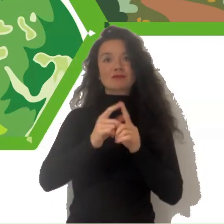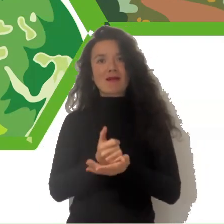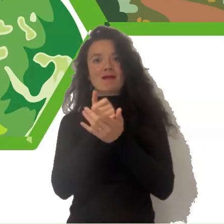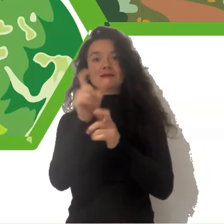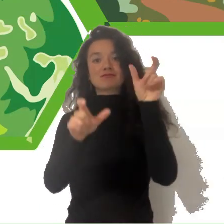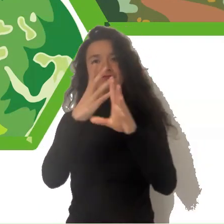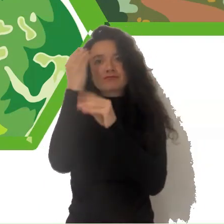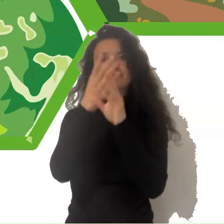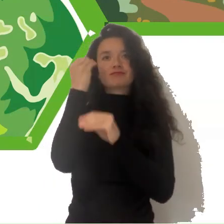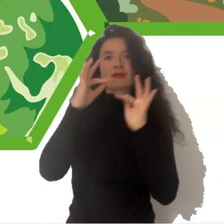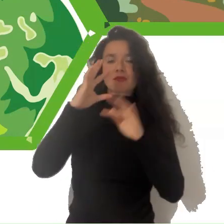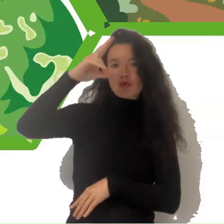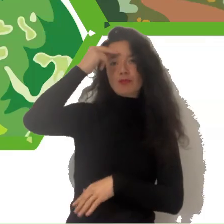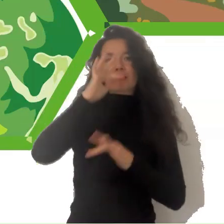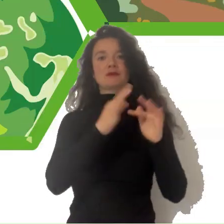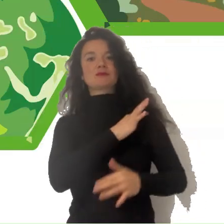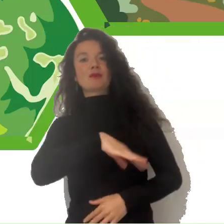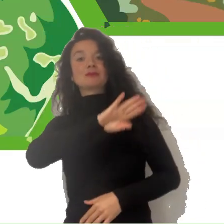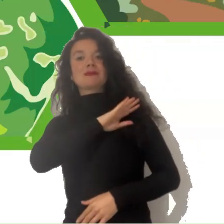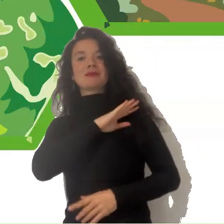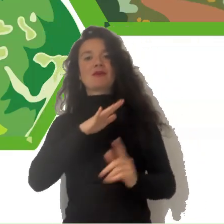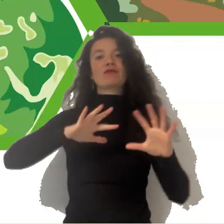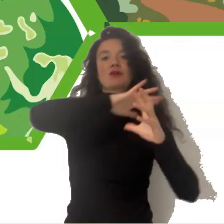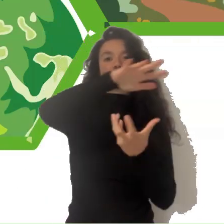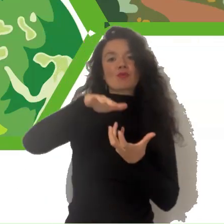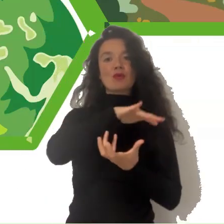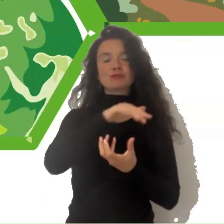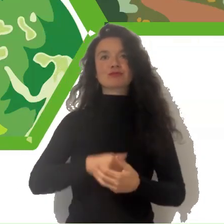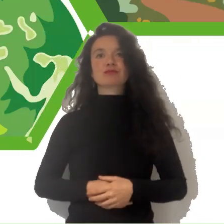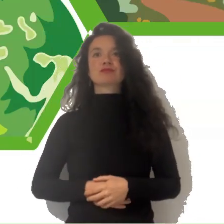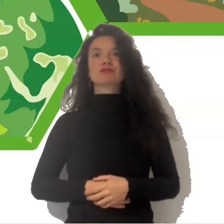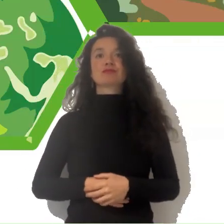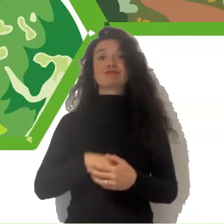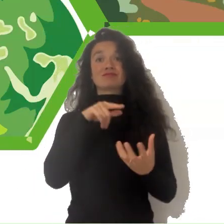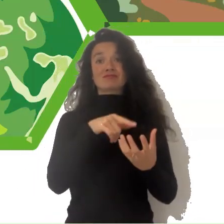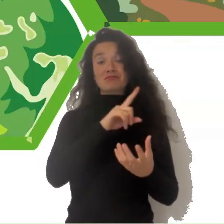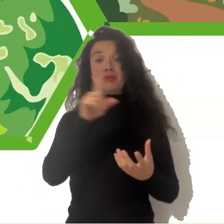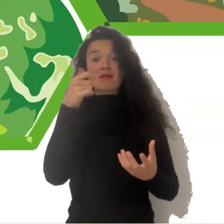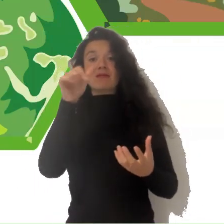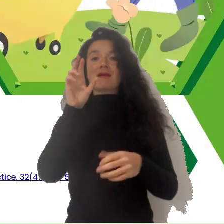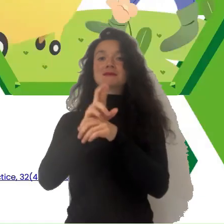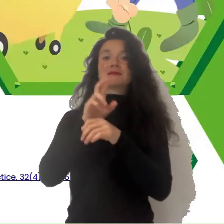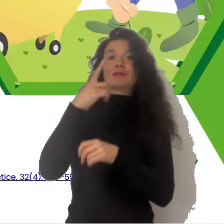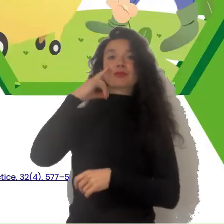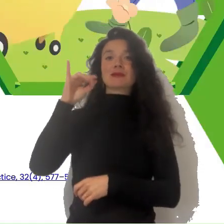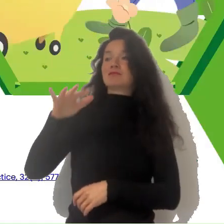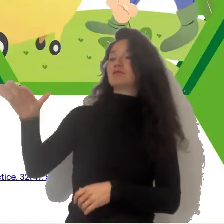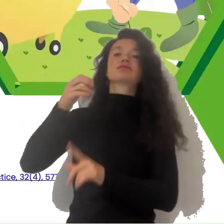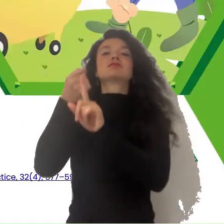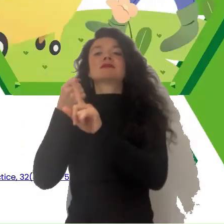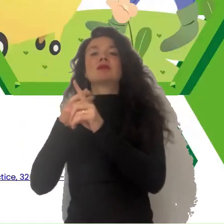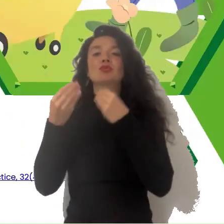something. I will not stay long on this slide because we'll see everything later on in more details.